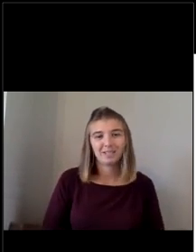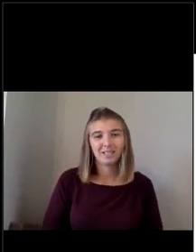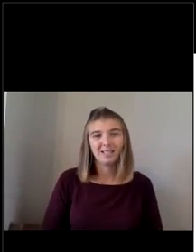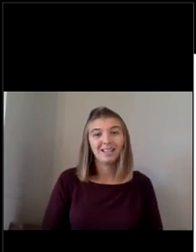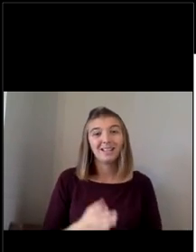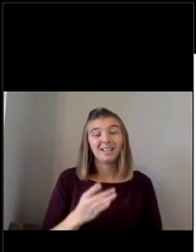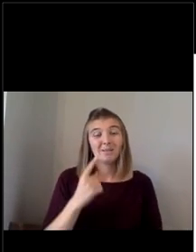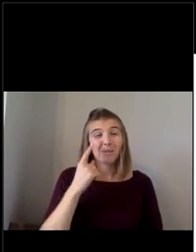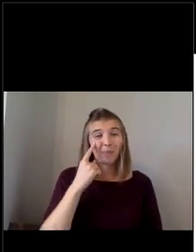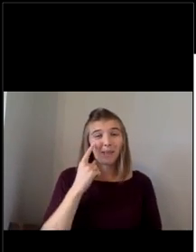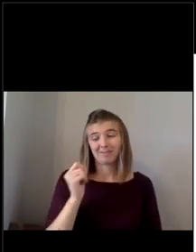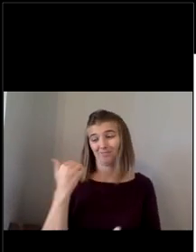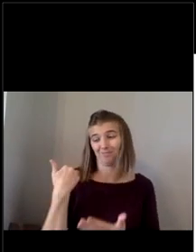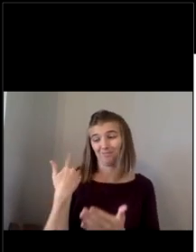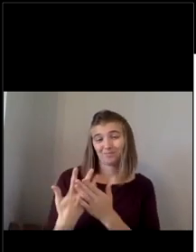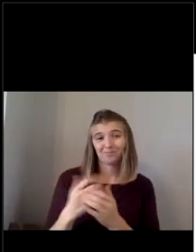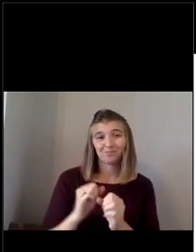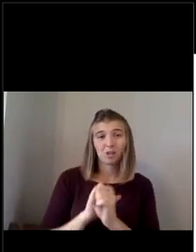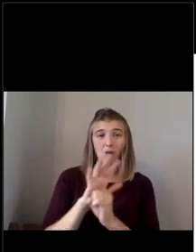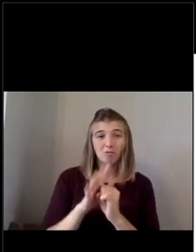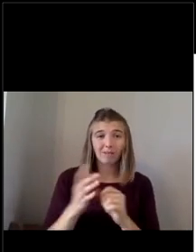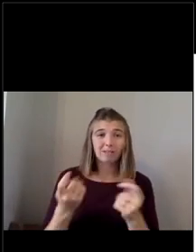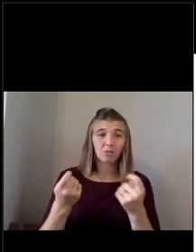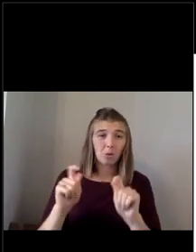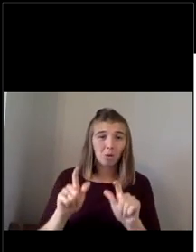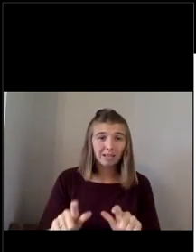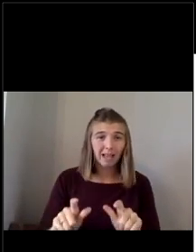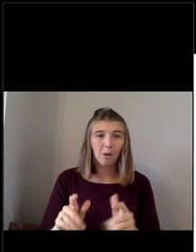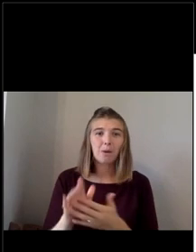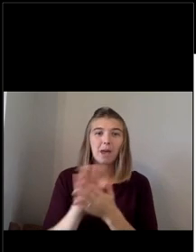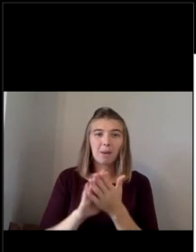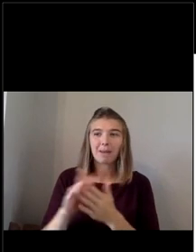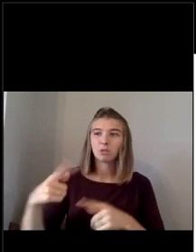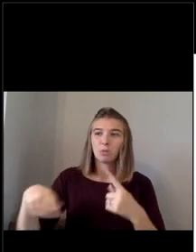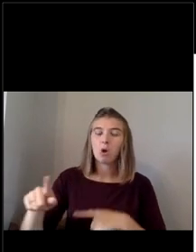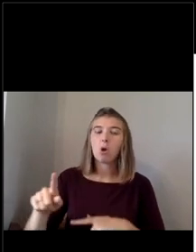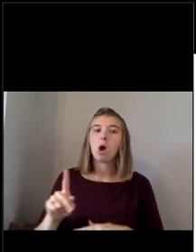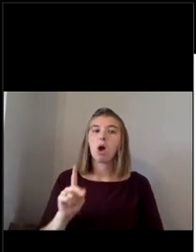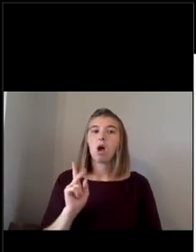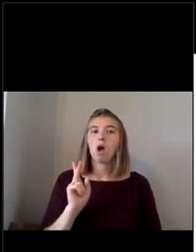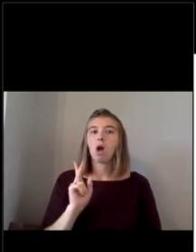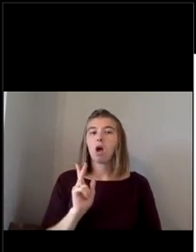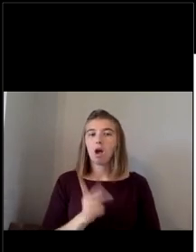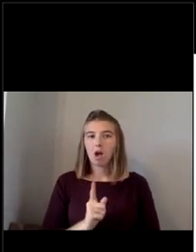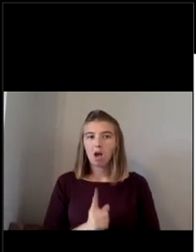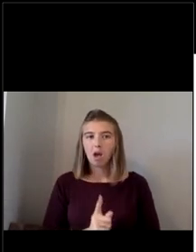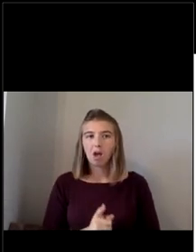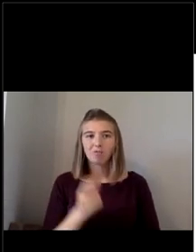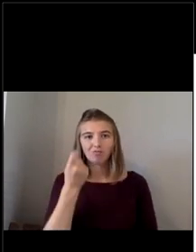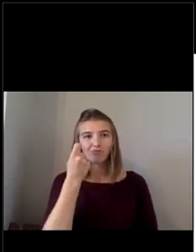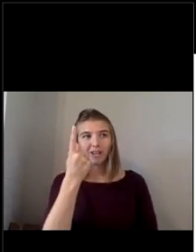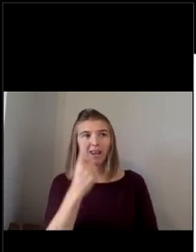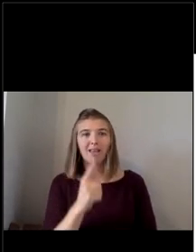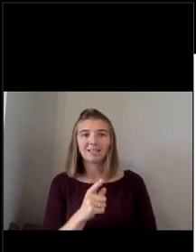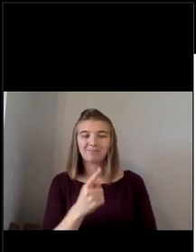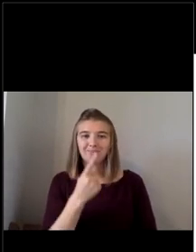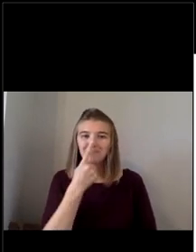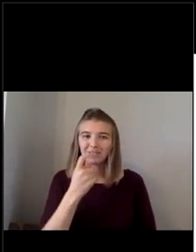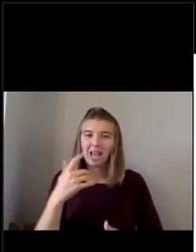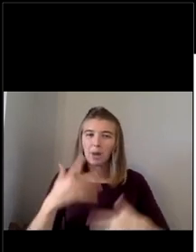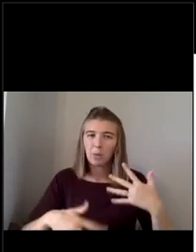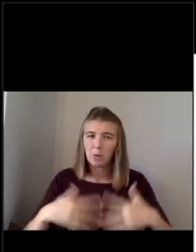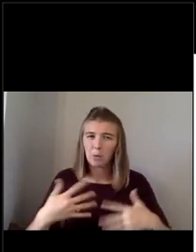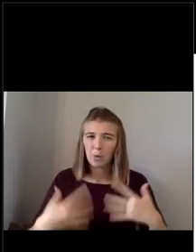of us to appreciate the extent to which such isolation is truly harmful. Isolation is a